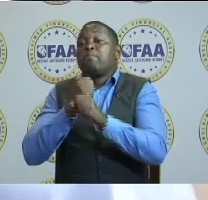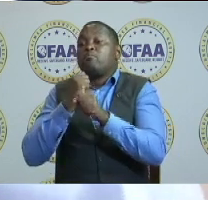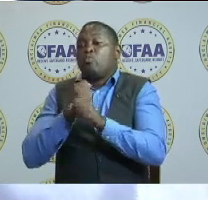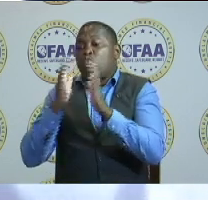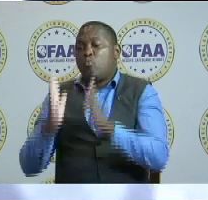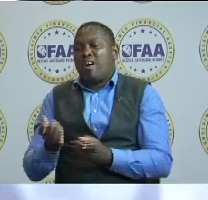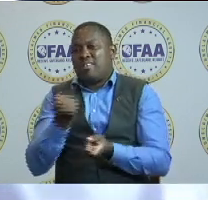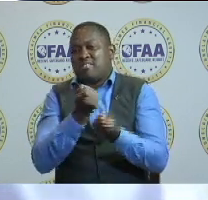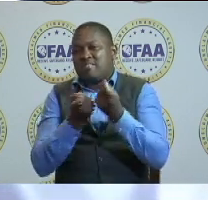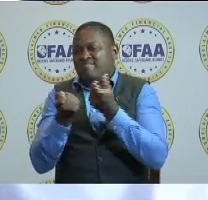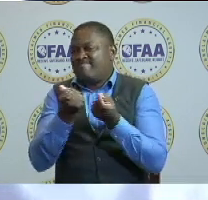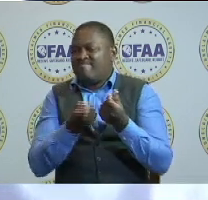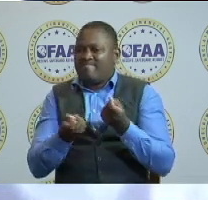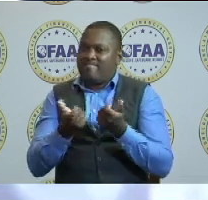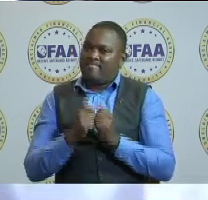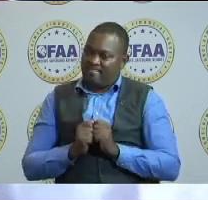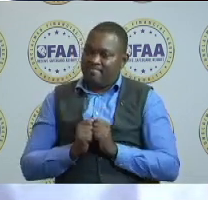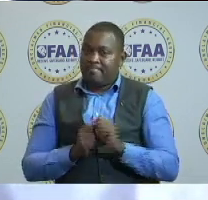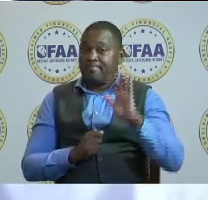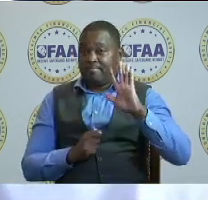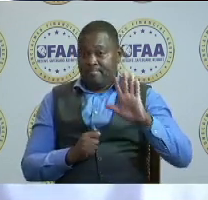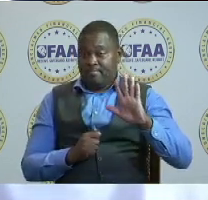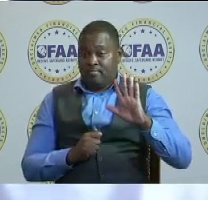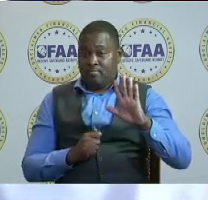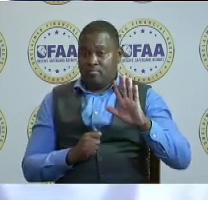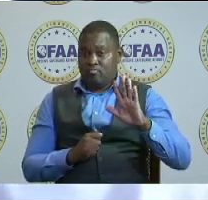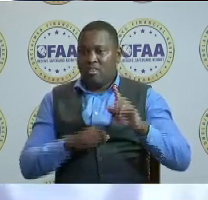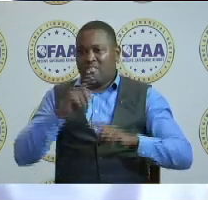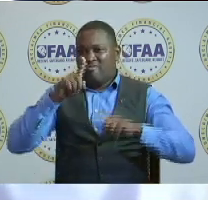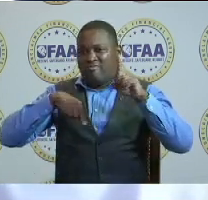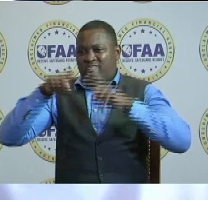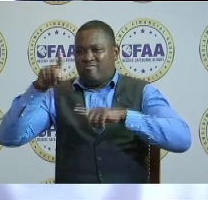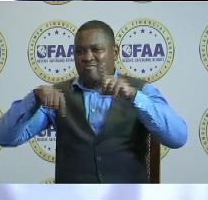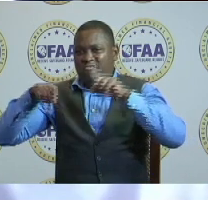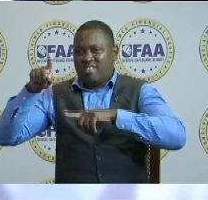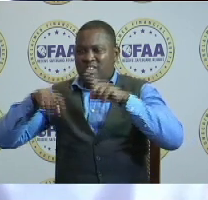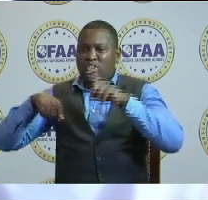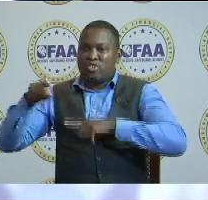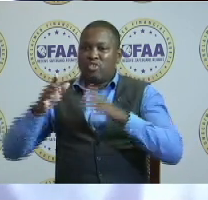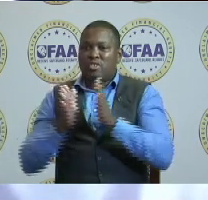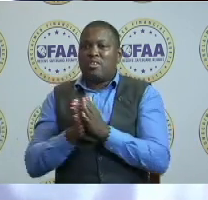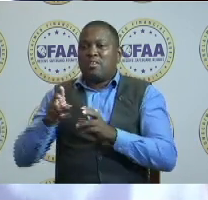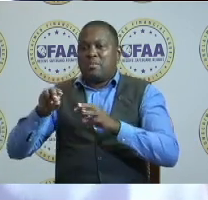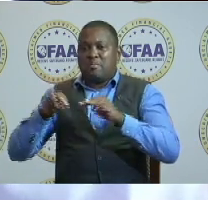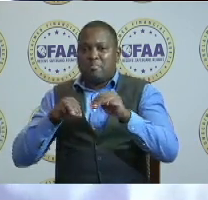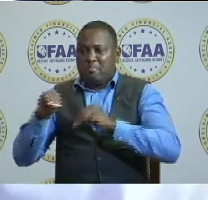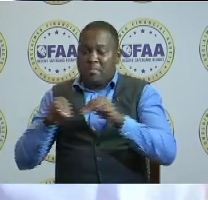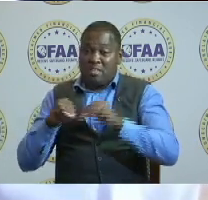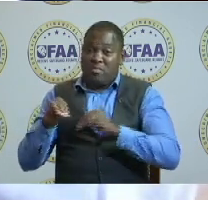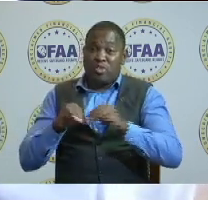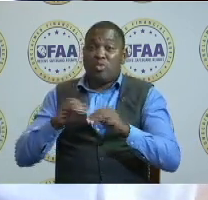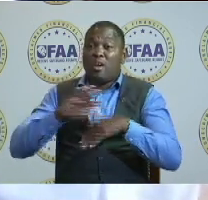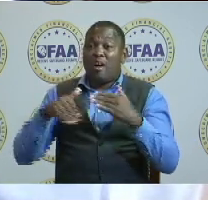of the authority. And then number five, variation in recording and management of unclaimed financial